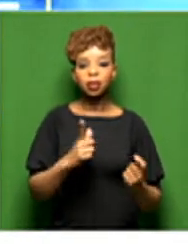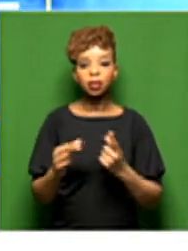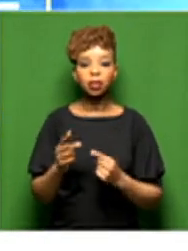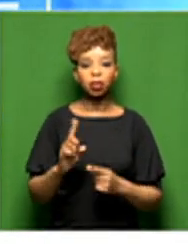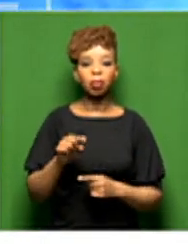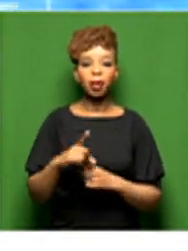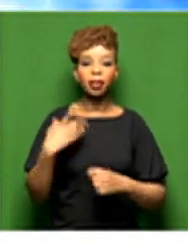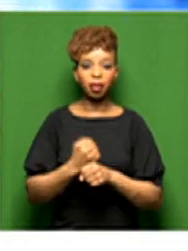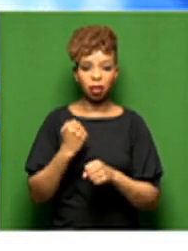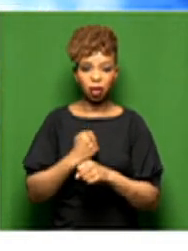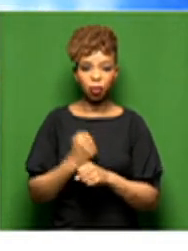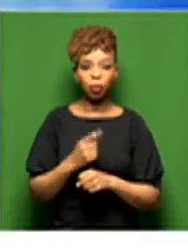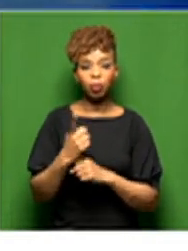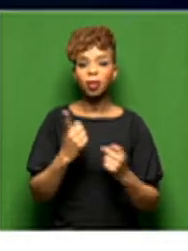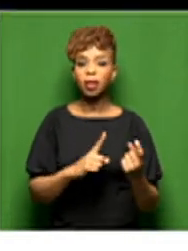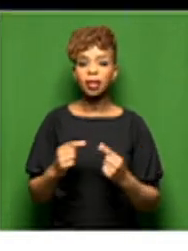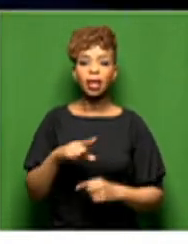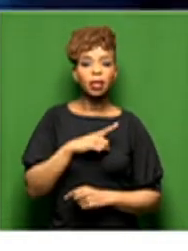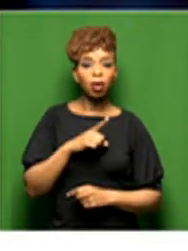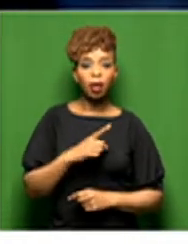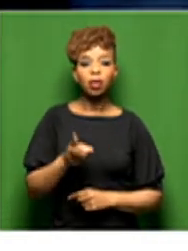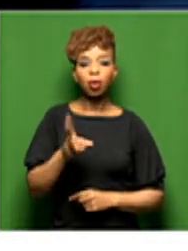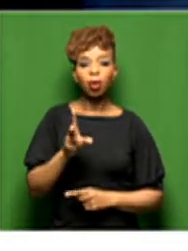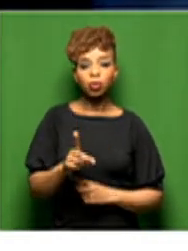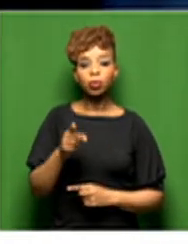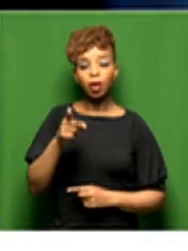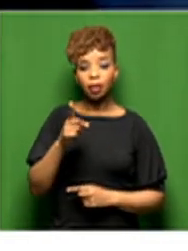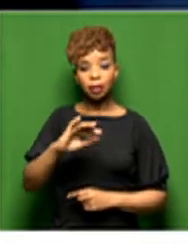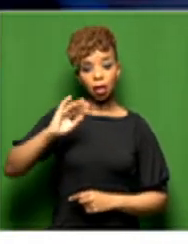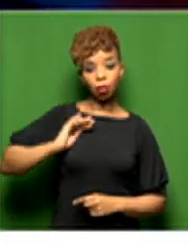devil work that she does because she's actually also a hit woman.